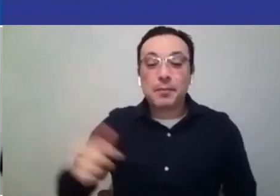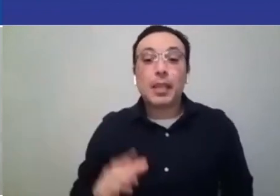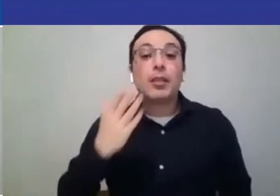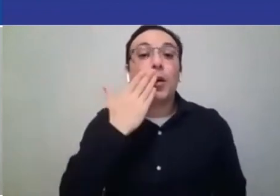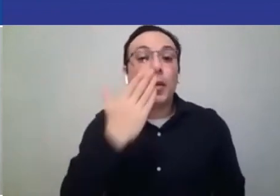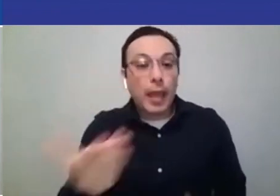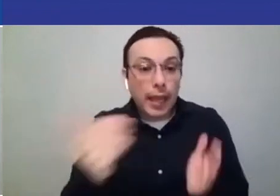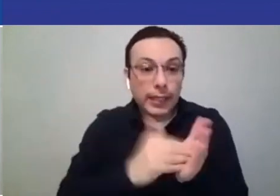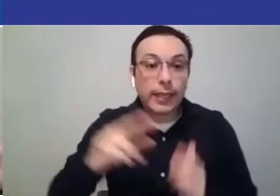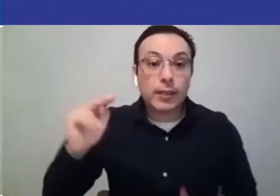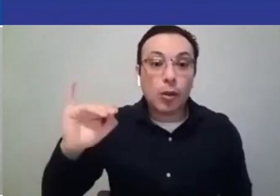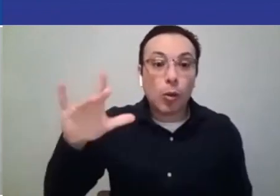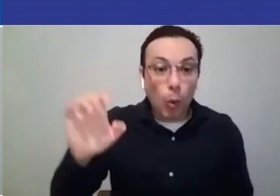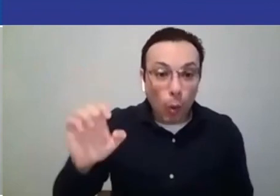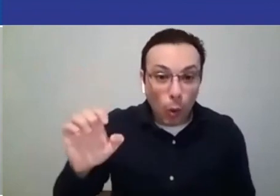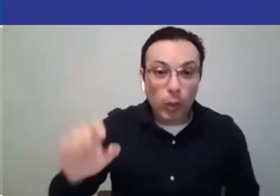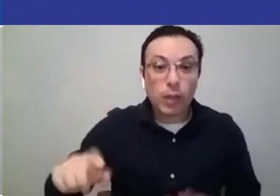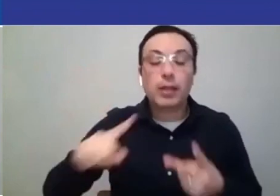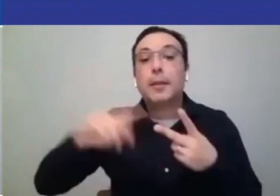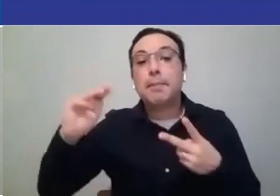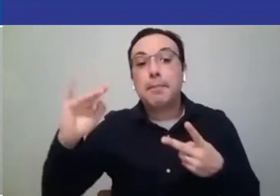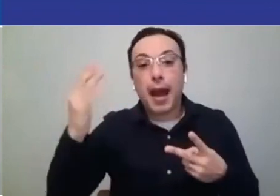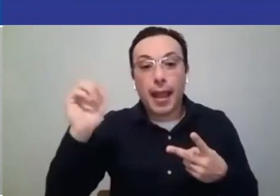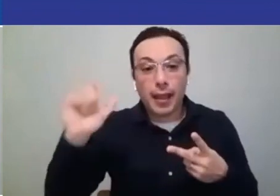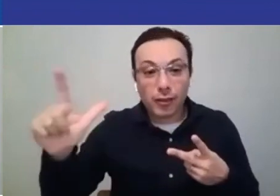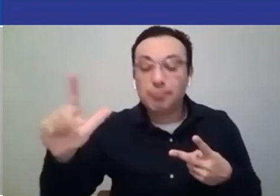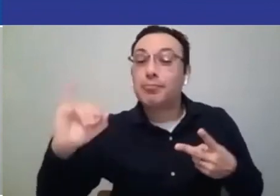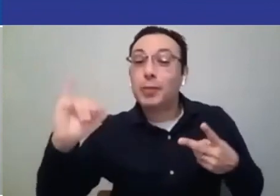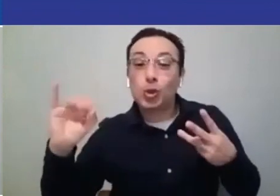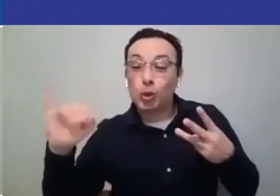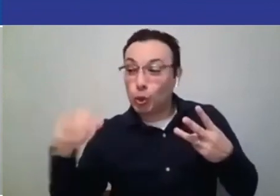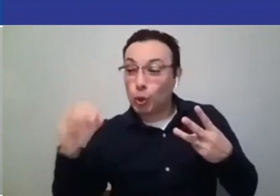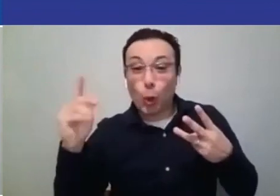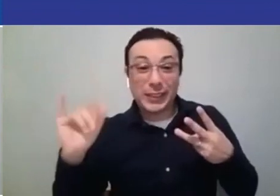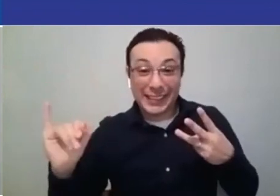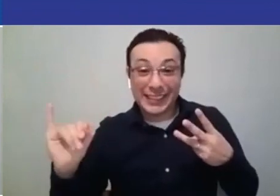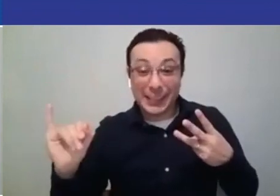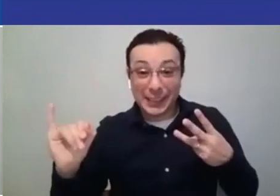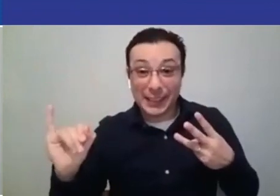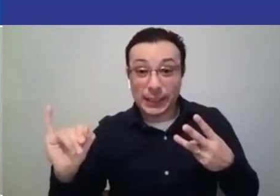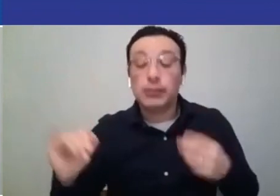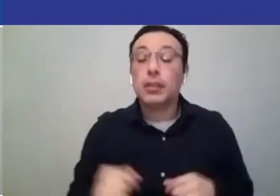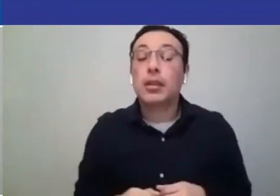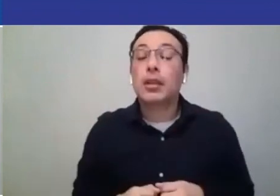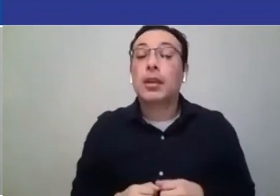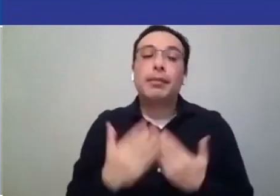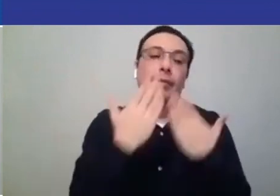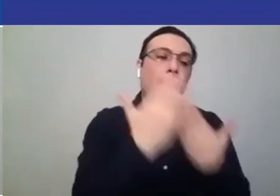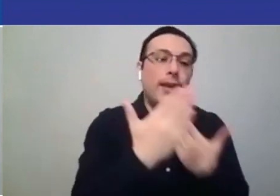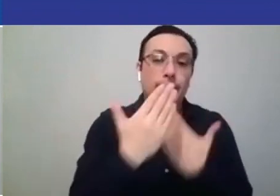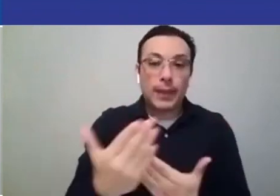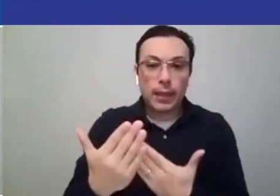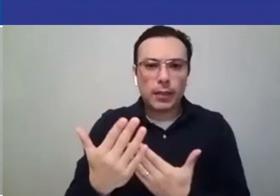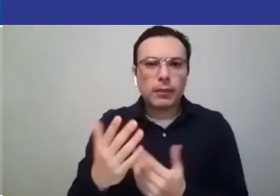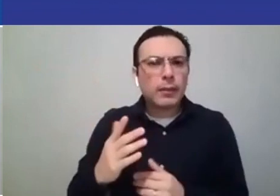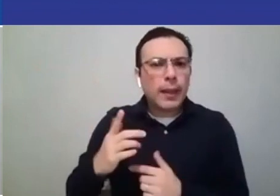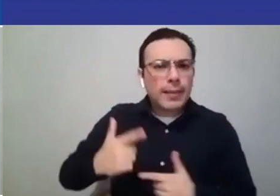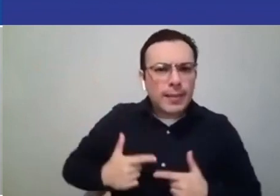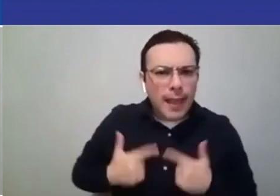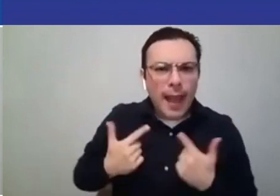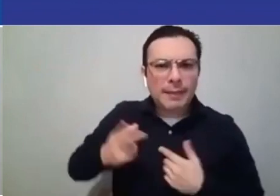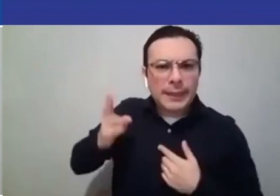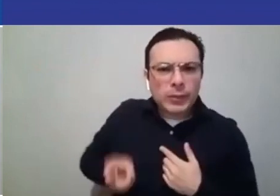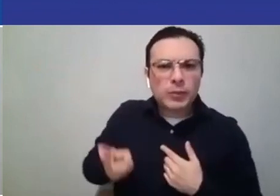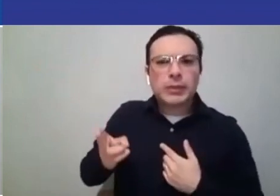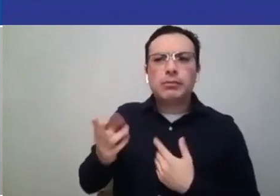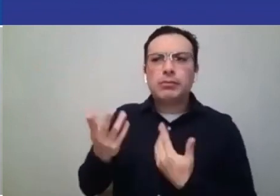We should let them. And so I want to thank each of our guests, Nicole Makatsis, Michael Manswell, and Jyoti